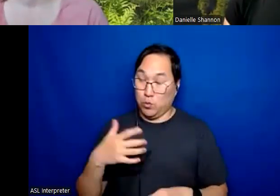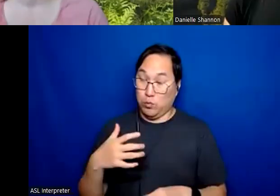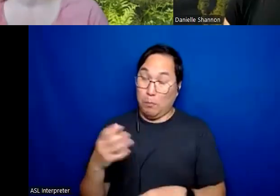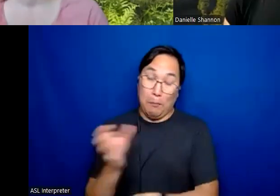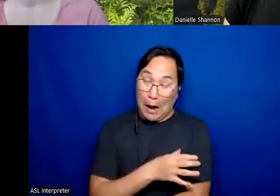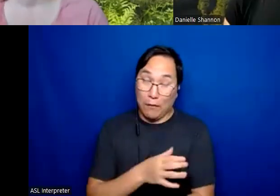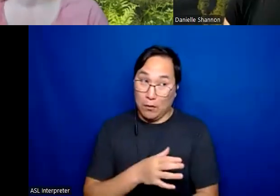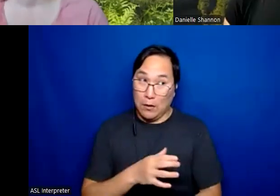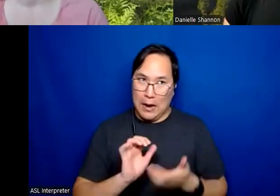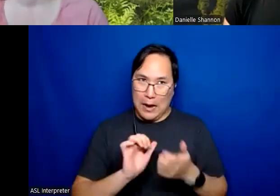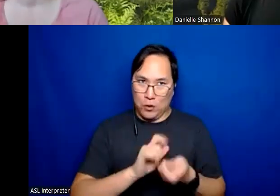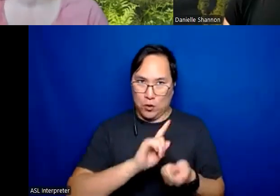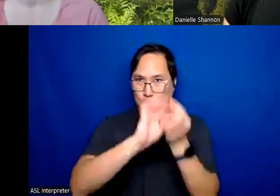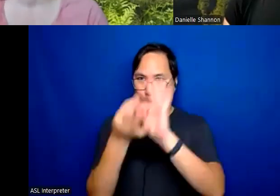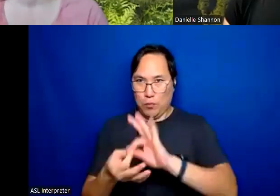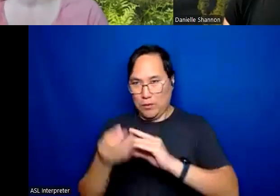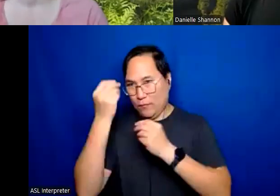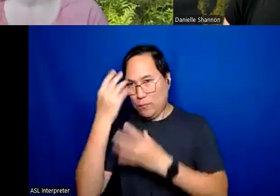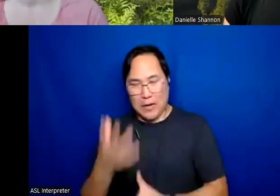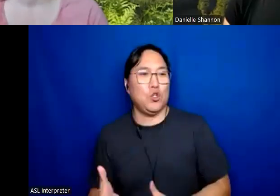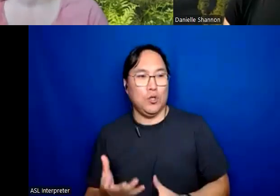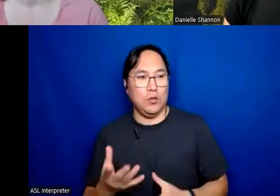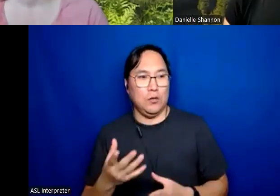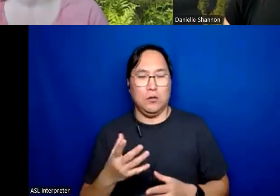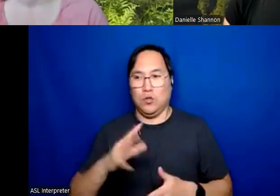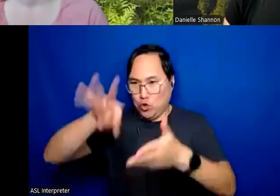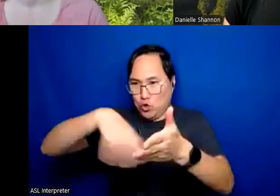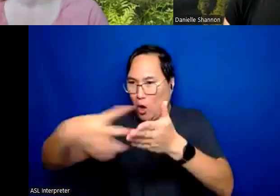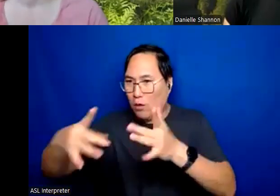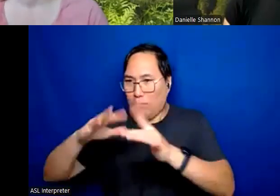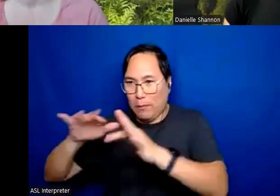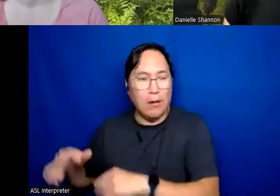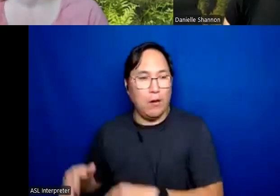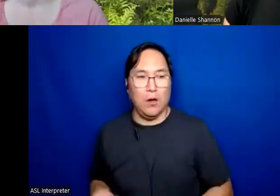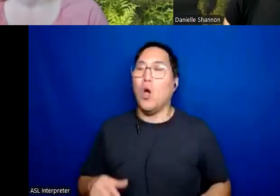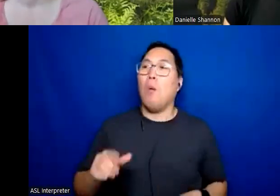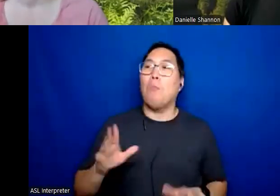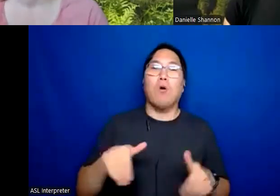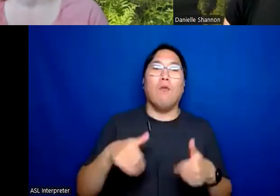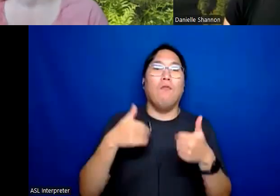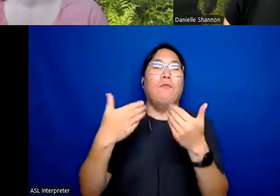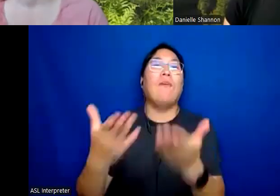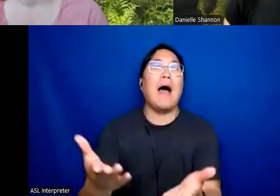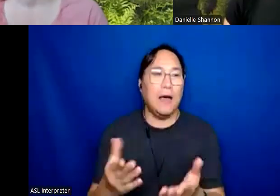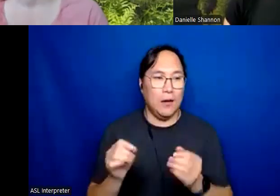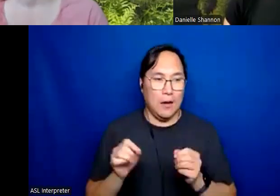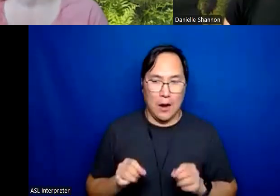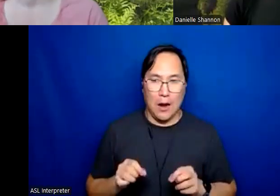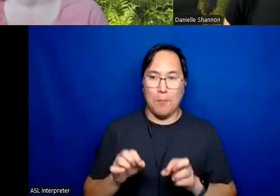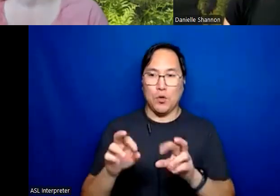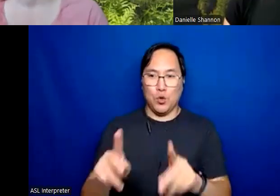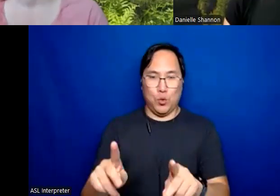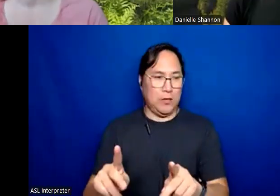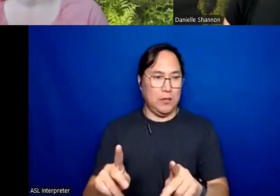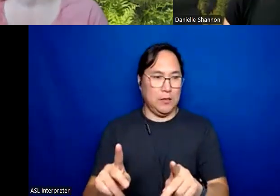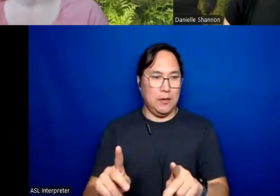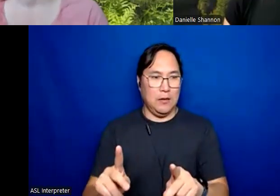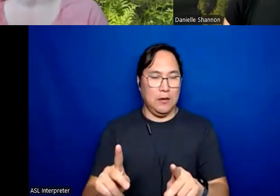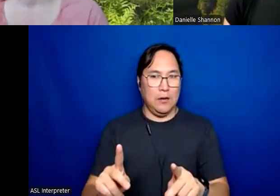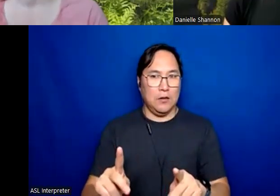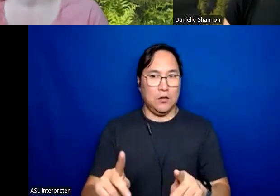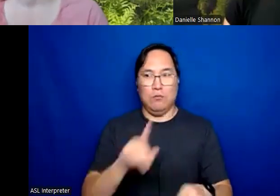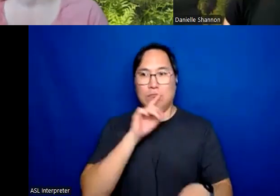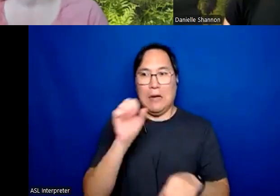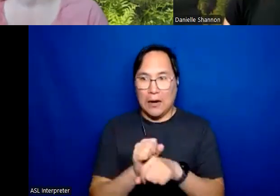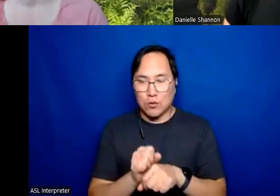interesting field of study, is that you should provide people with the opportunity to step down